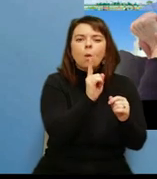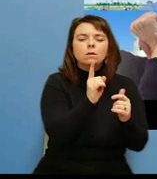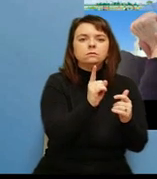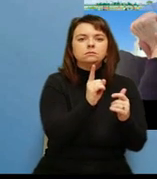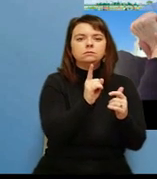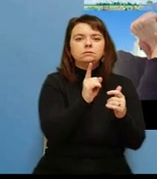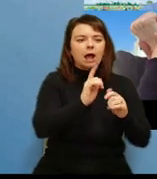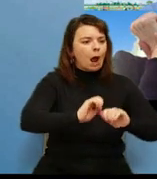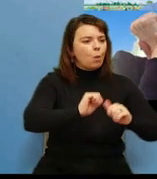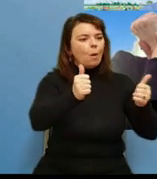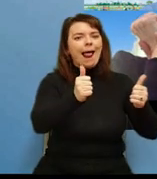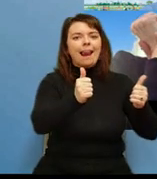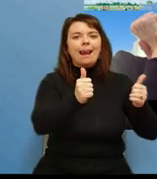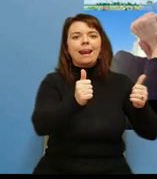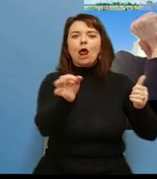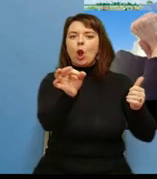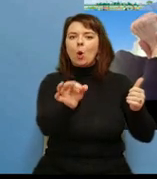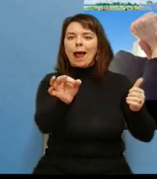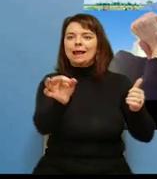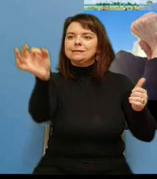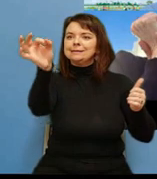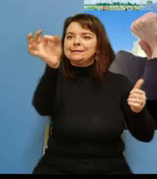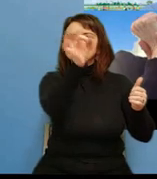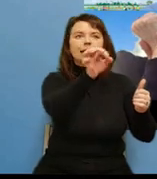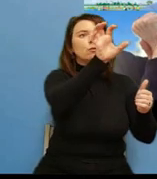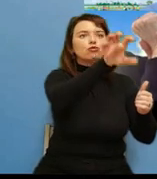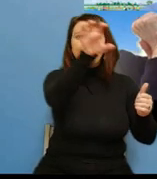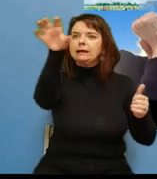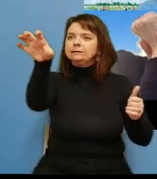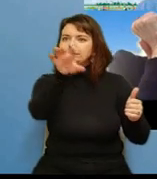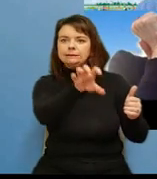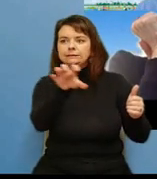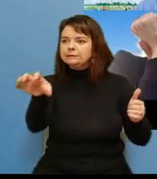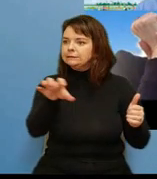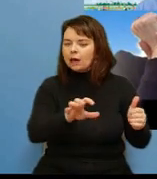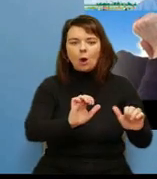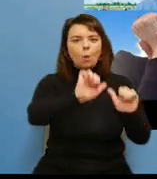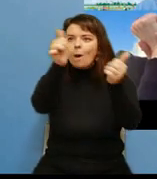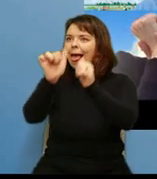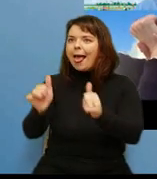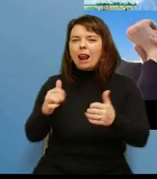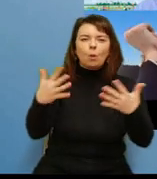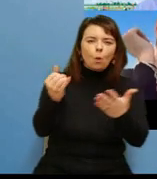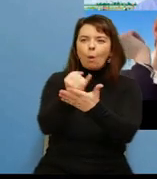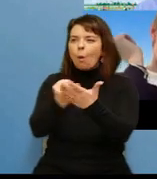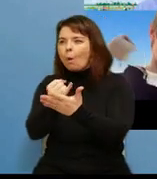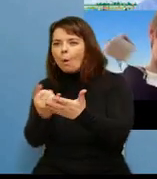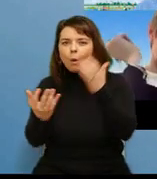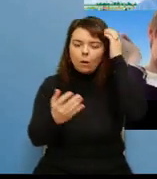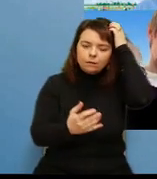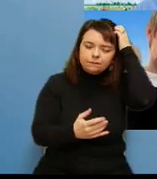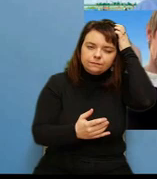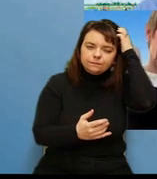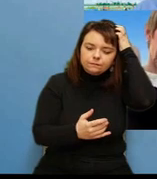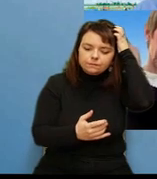which shows how practices are doing in each locality there. So I will